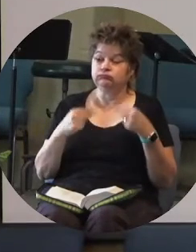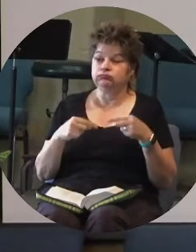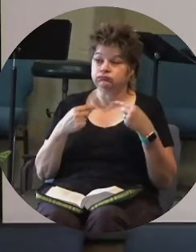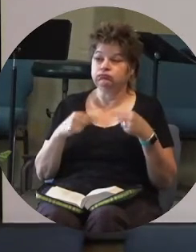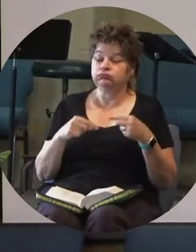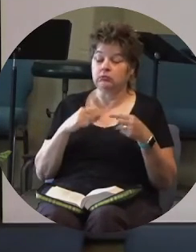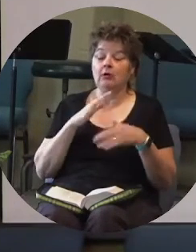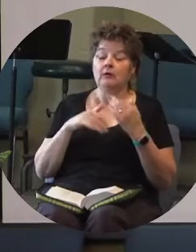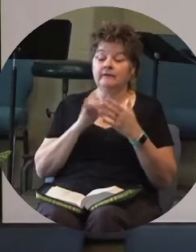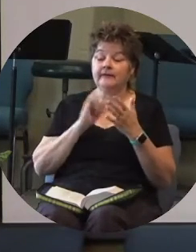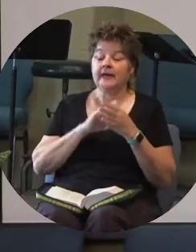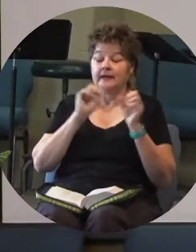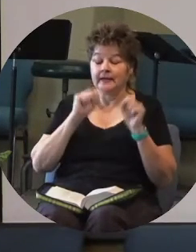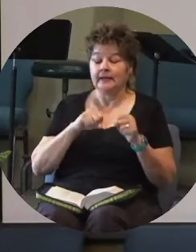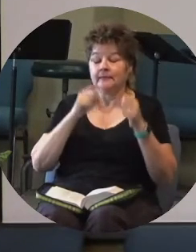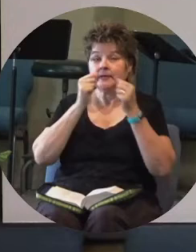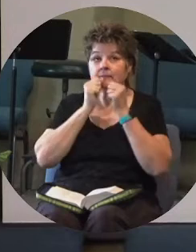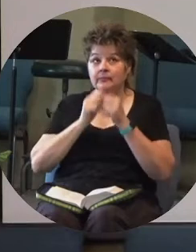blessing to God.